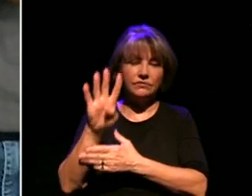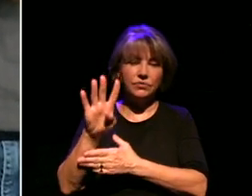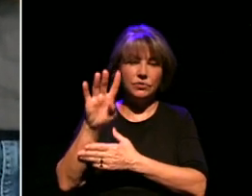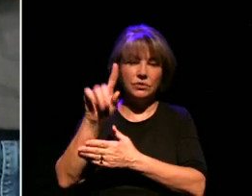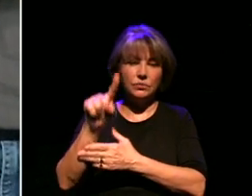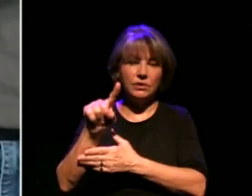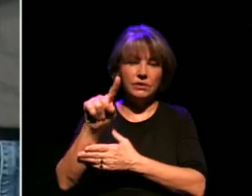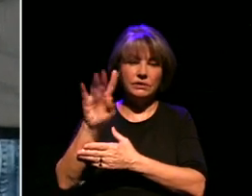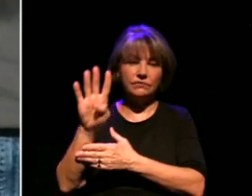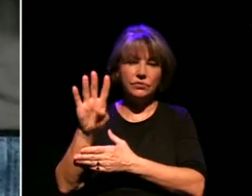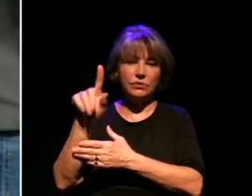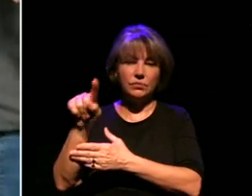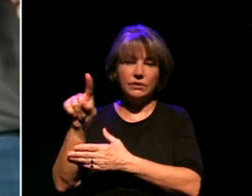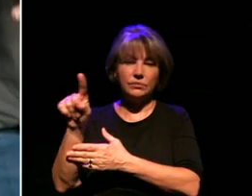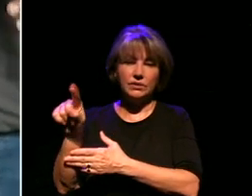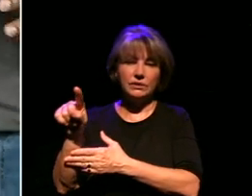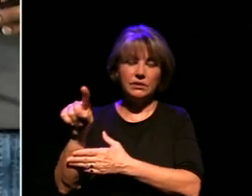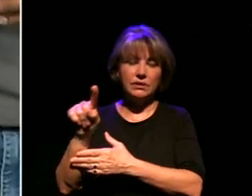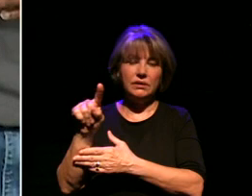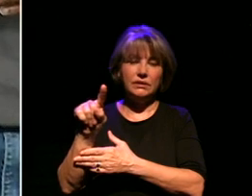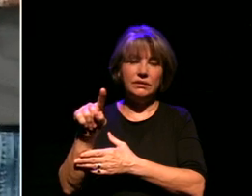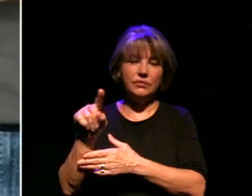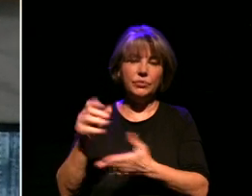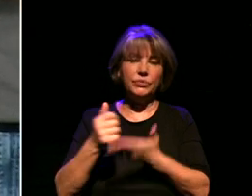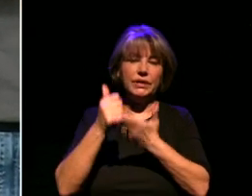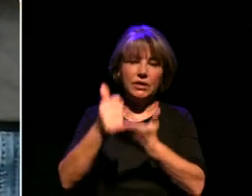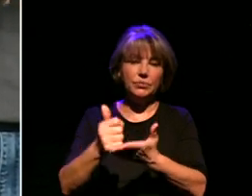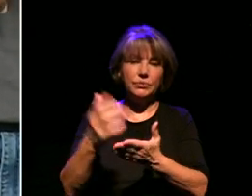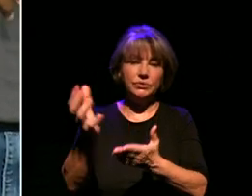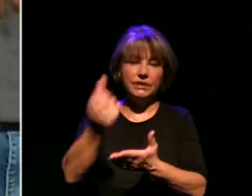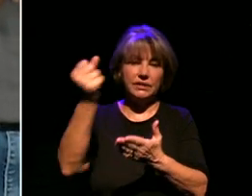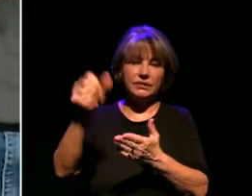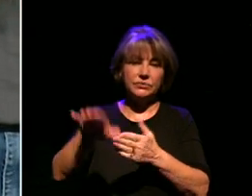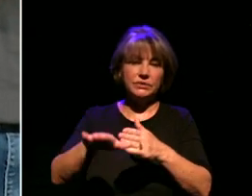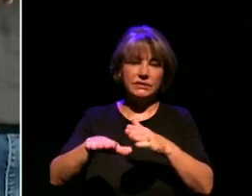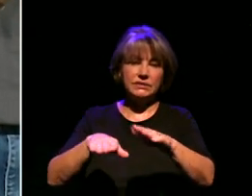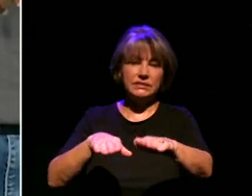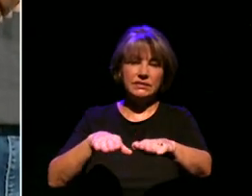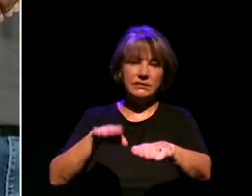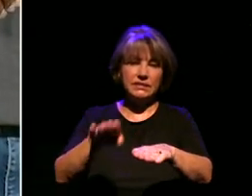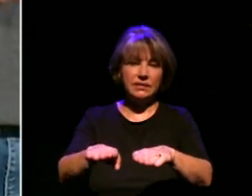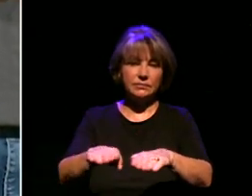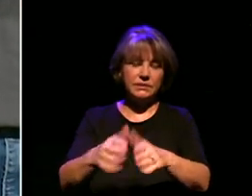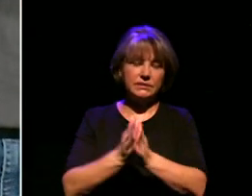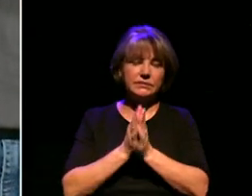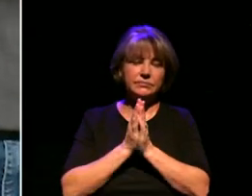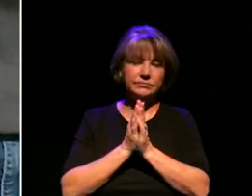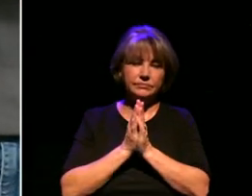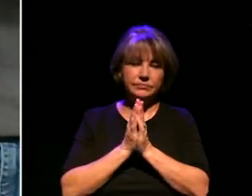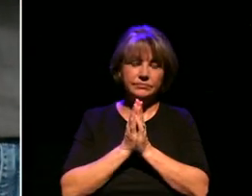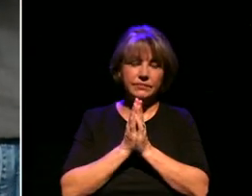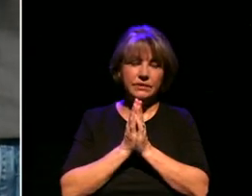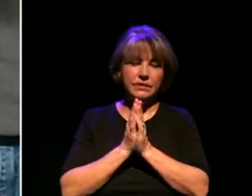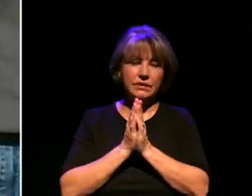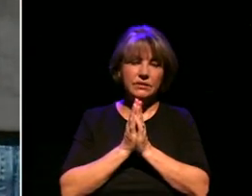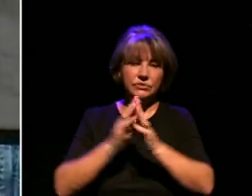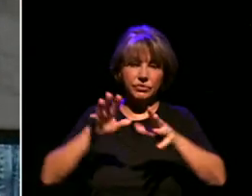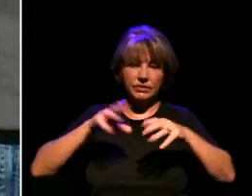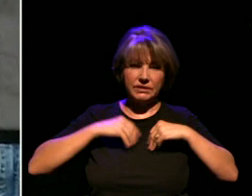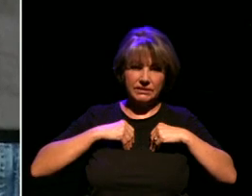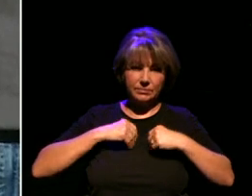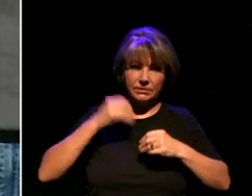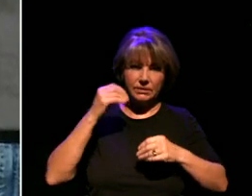41411. We want to help you take those steps. So if that's where you're at, for either of those, to step across the line of